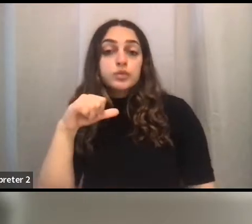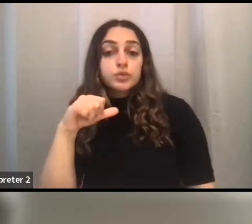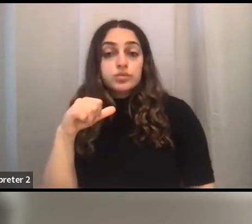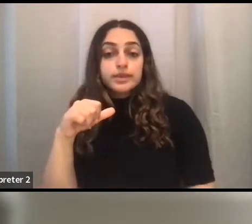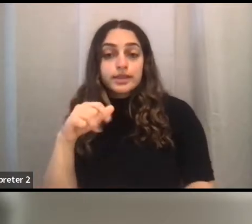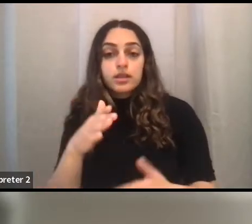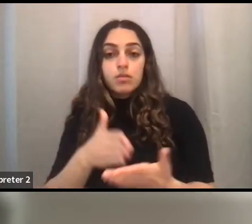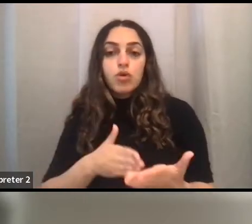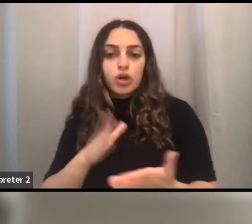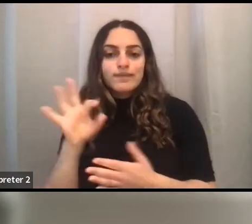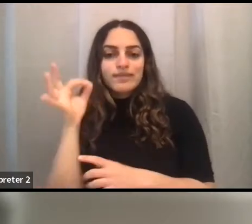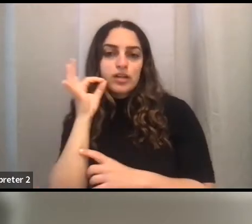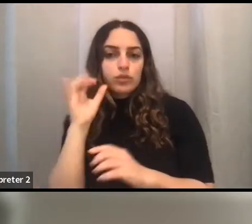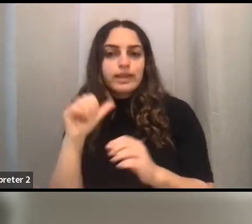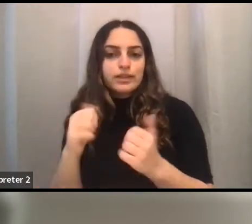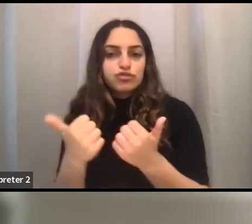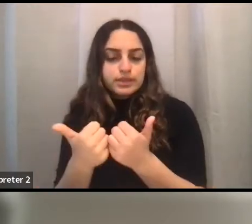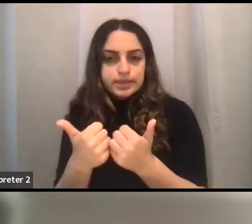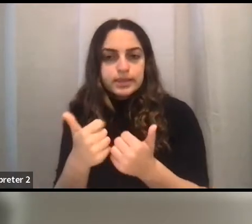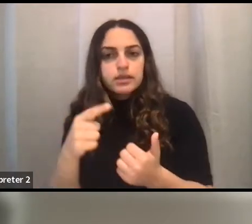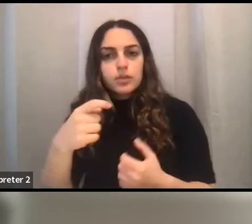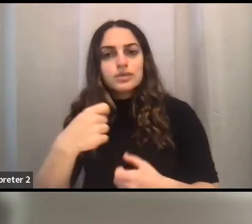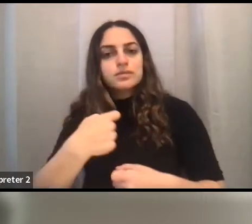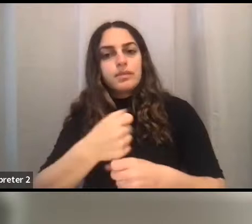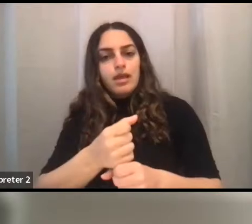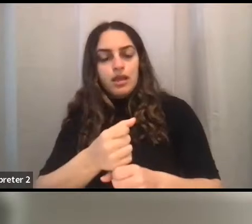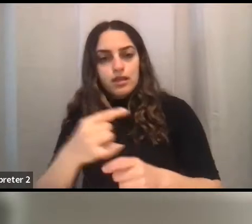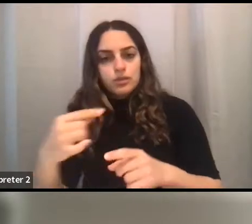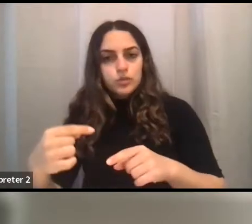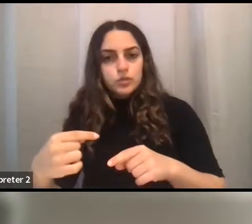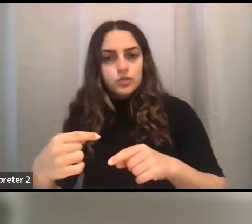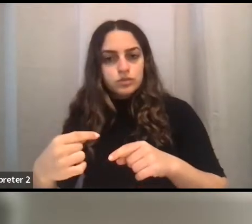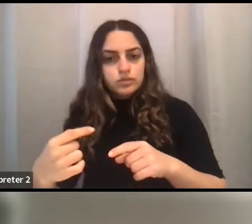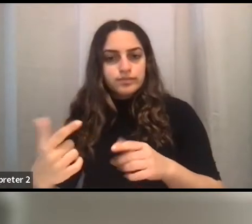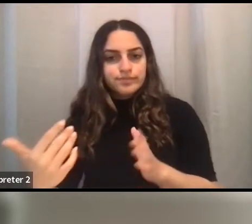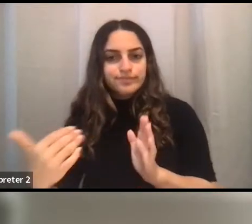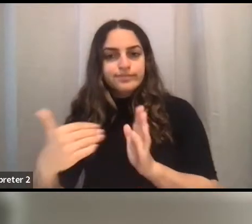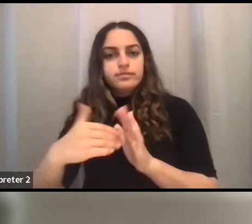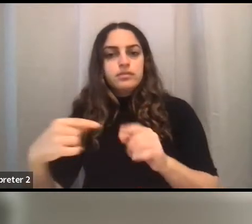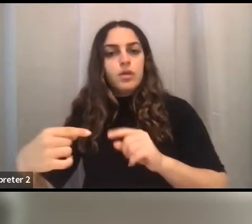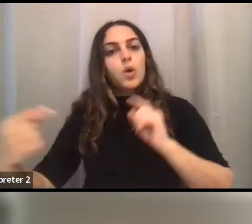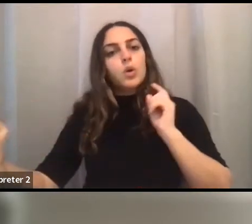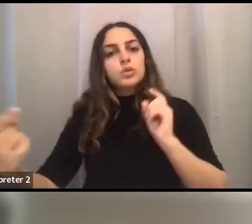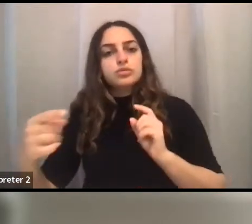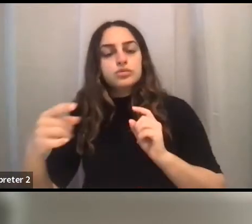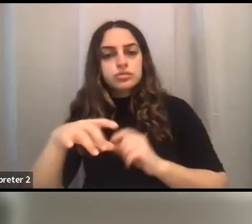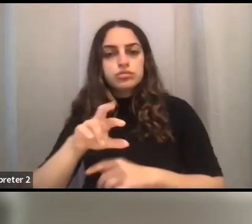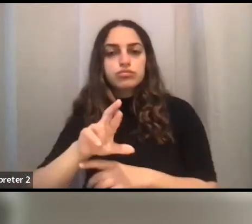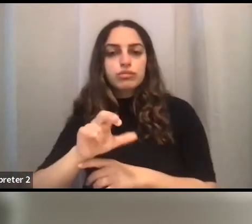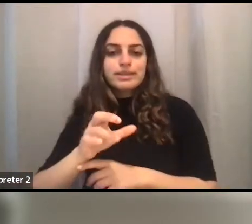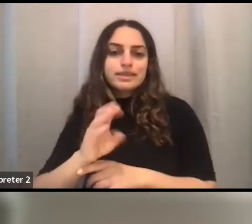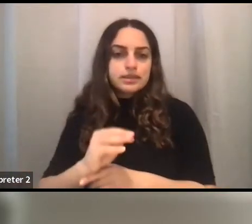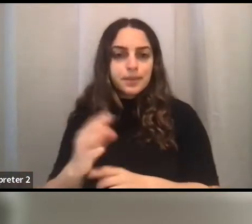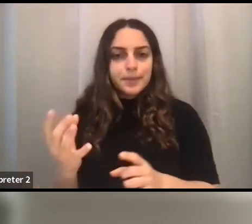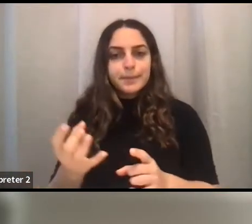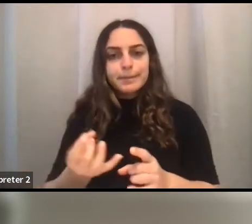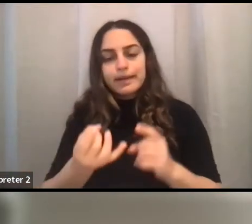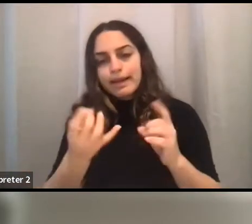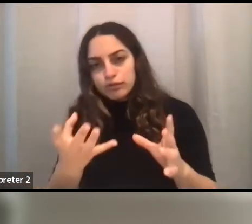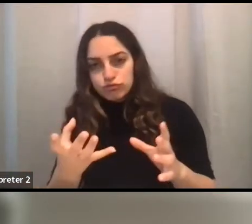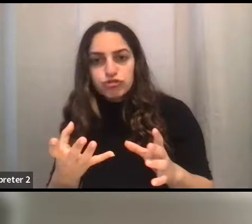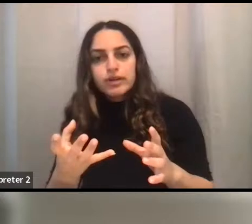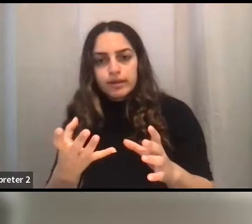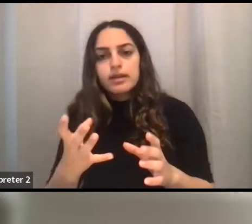a federal agency that was created in opposition to racism and hatred of the